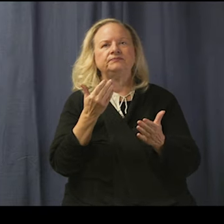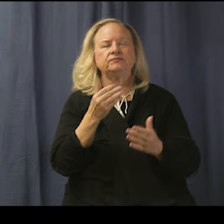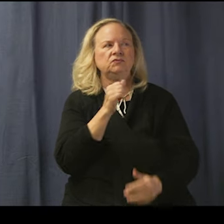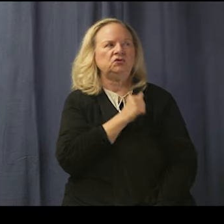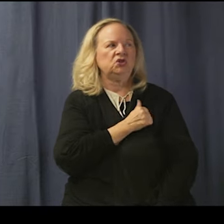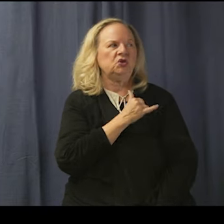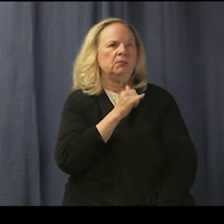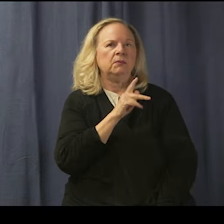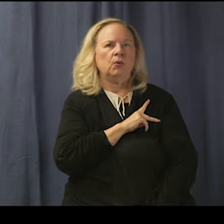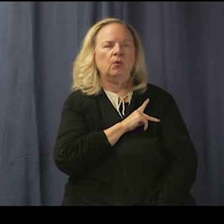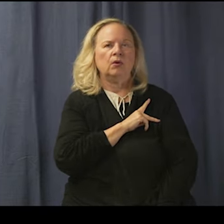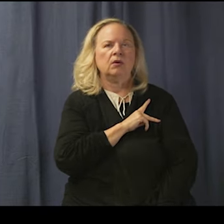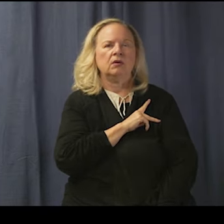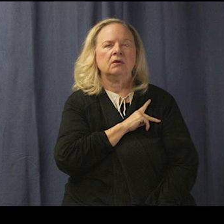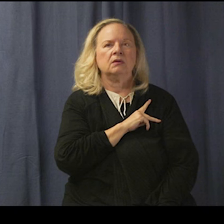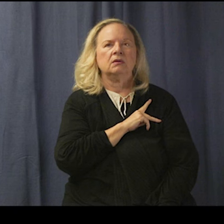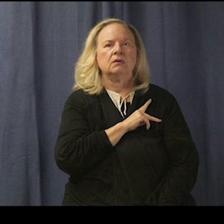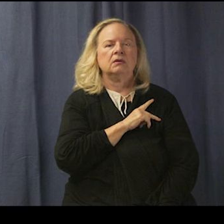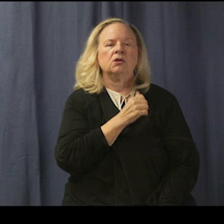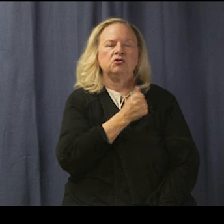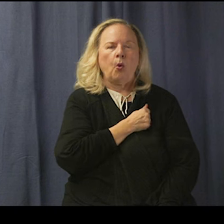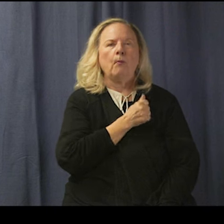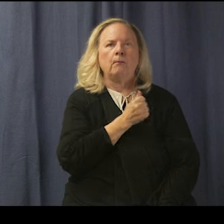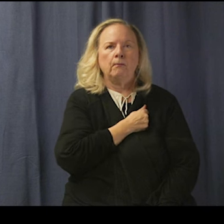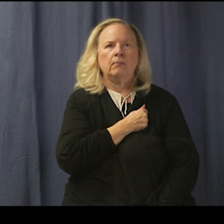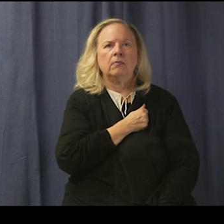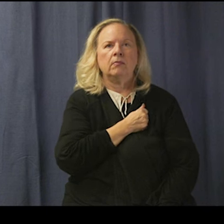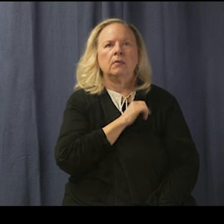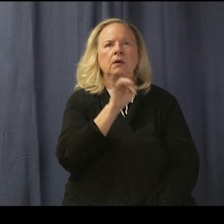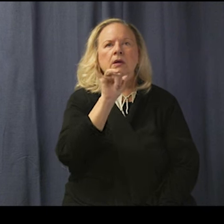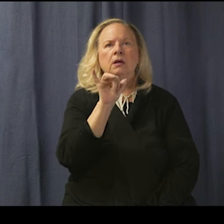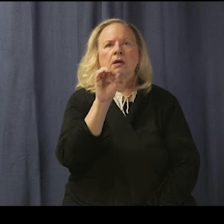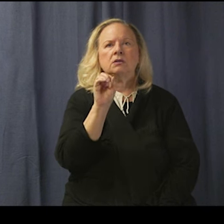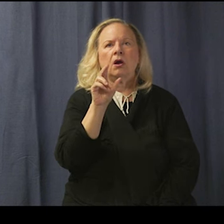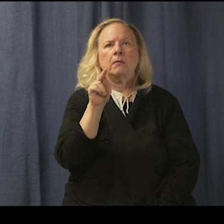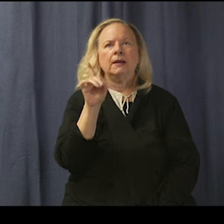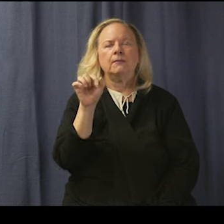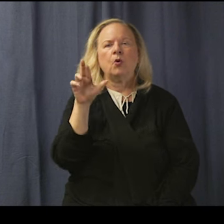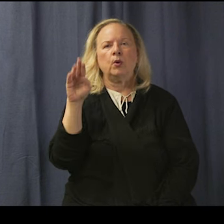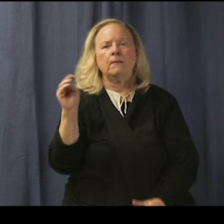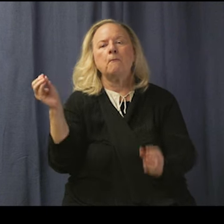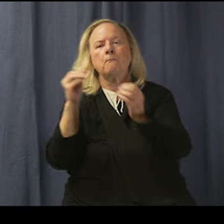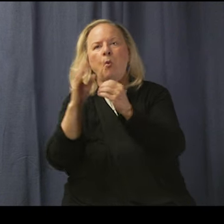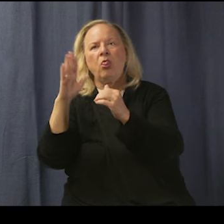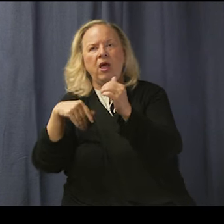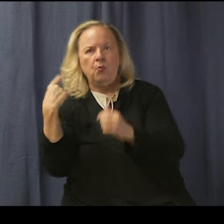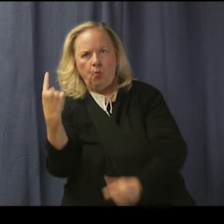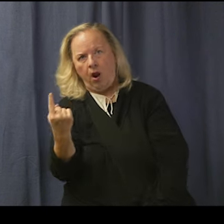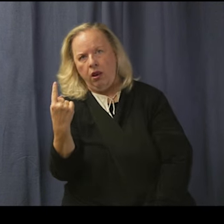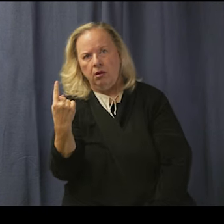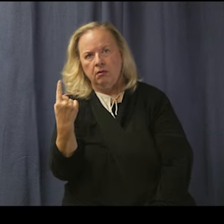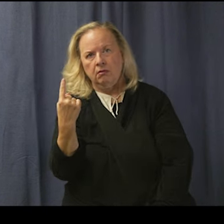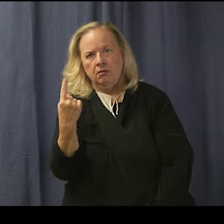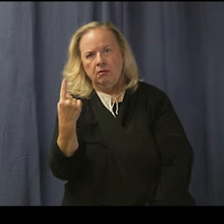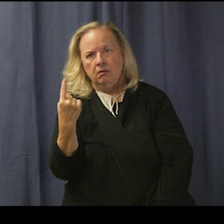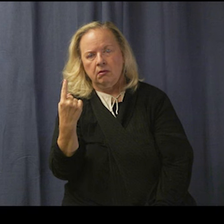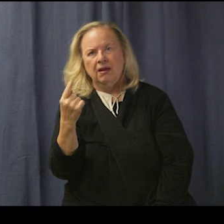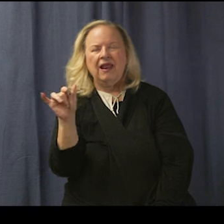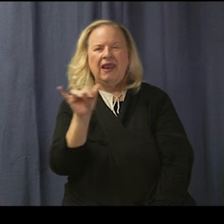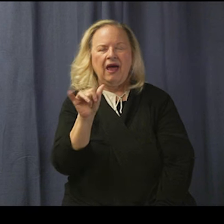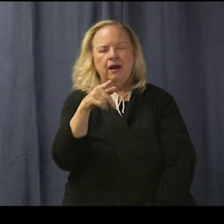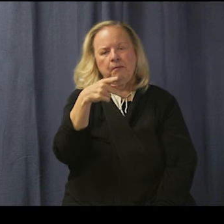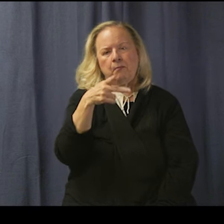Yom Kippur really is Yom Kippurim. That means it's like